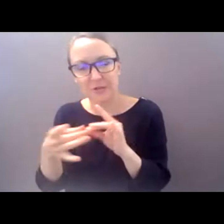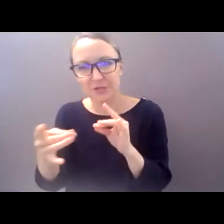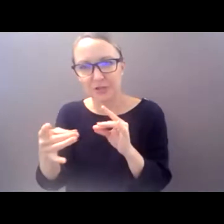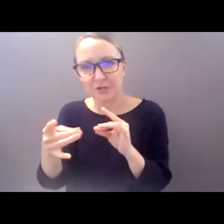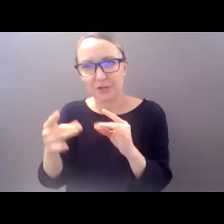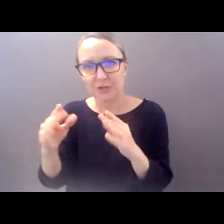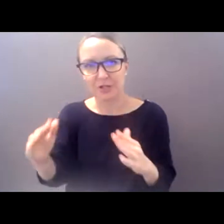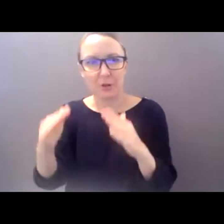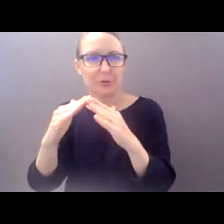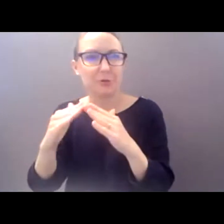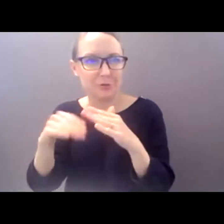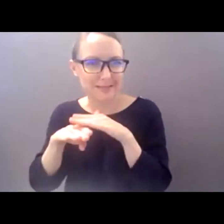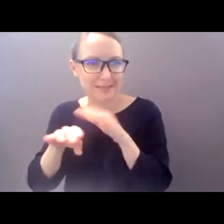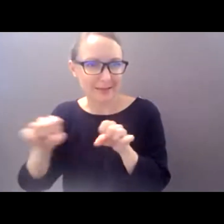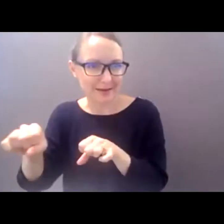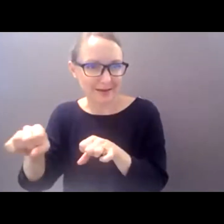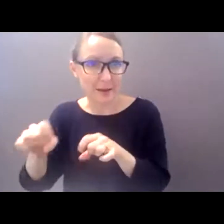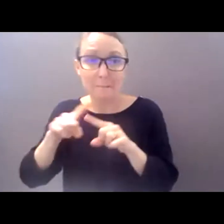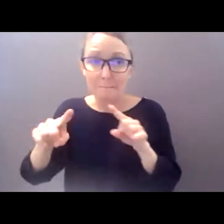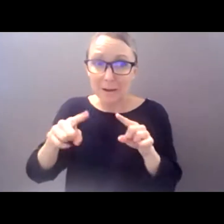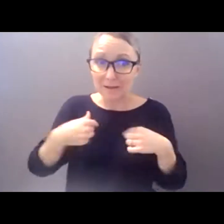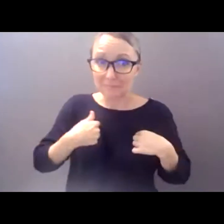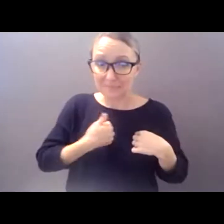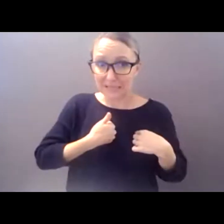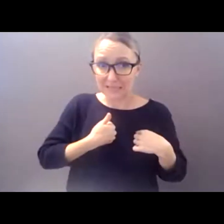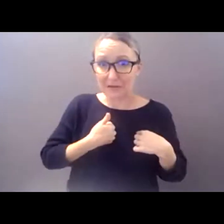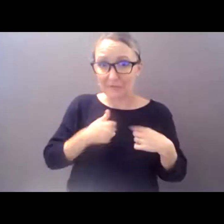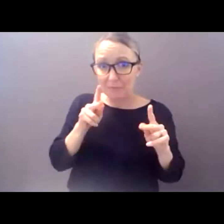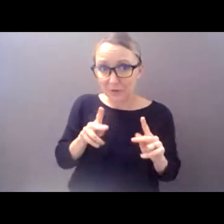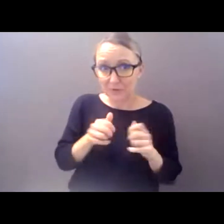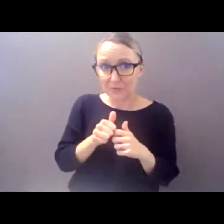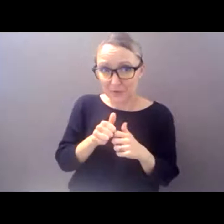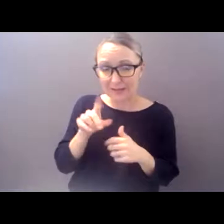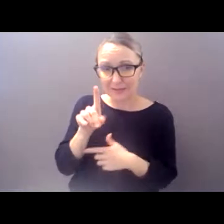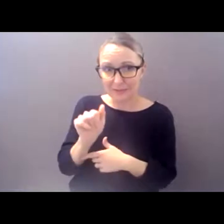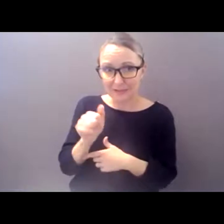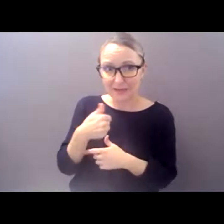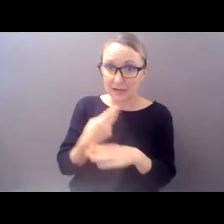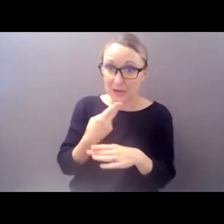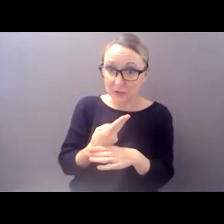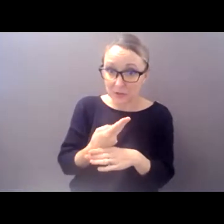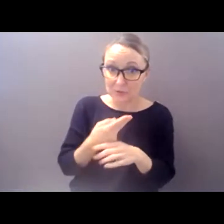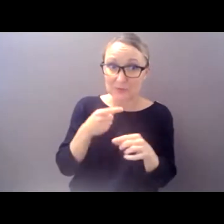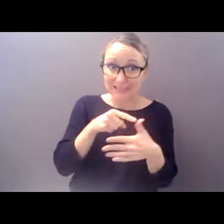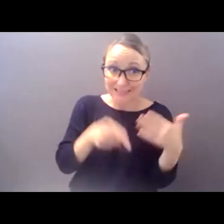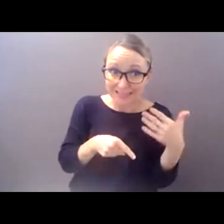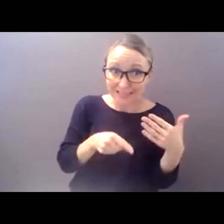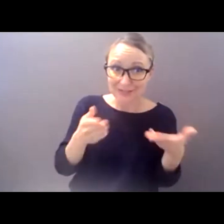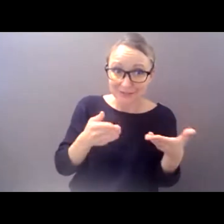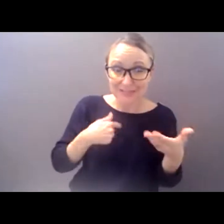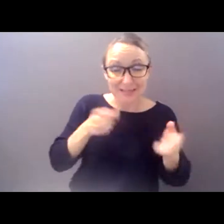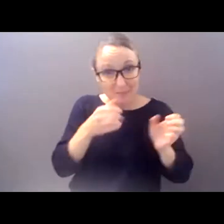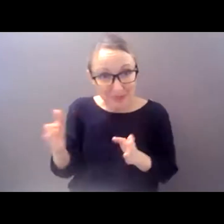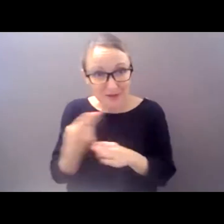shelter accessibility. And as a person with a disability myself who uses these services and plans to use this